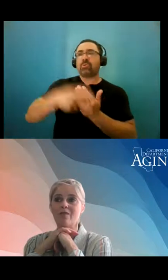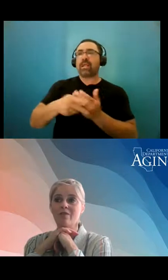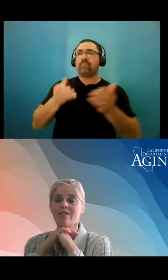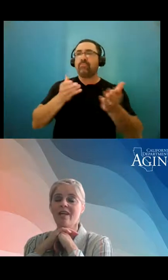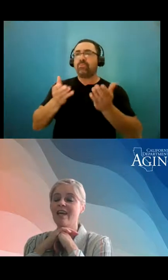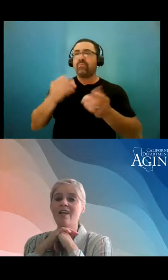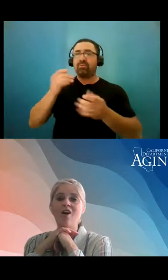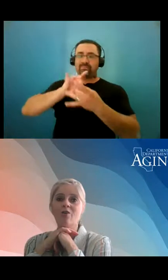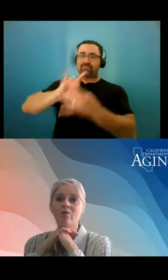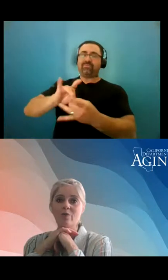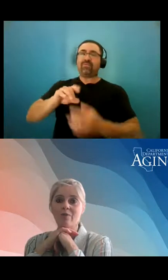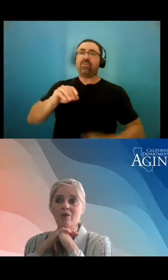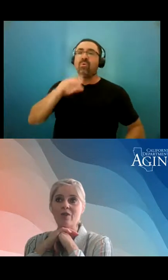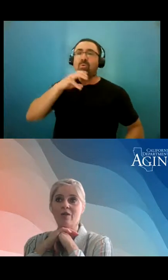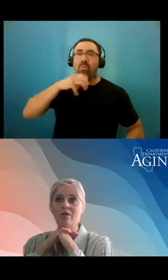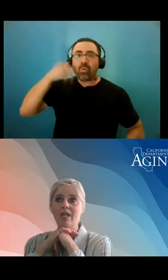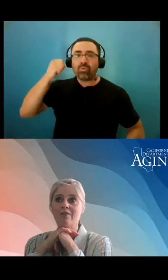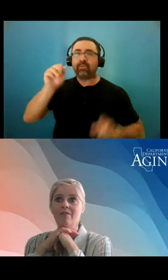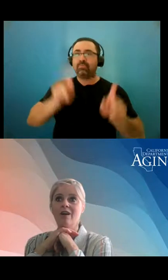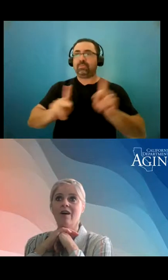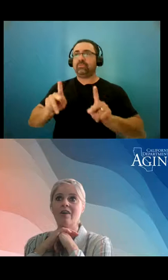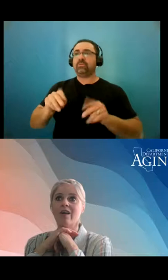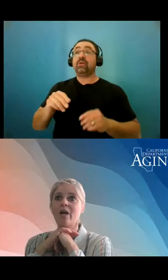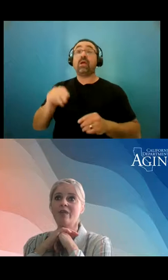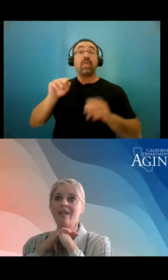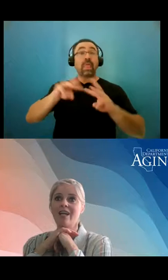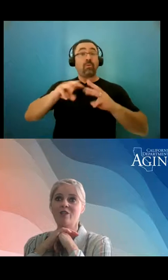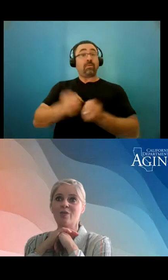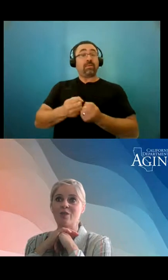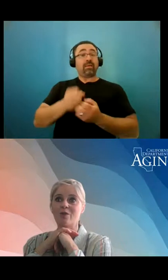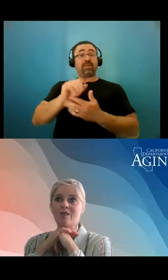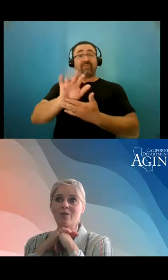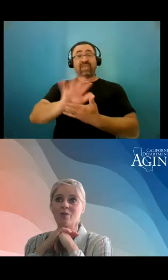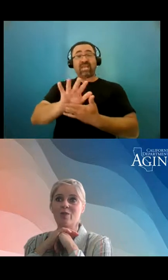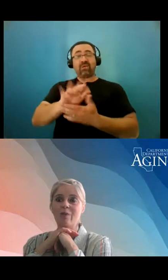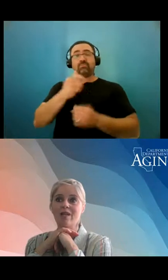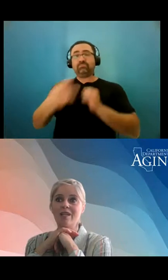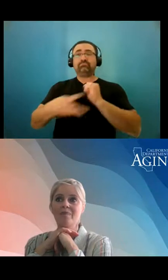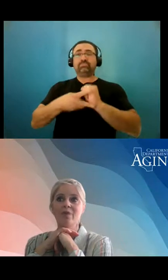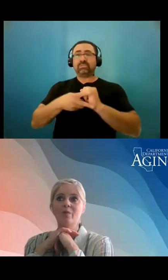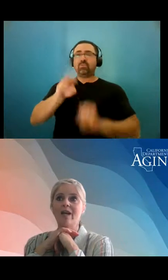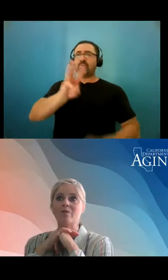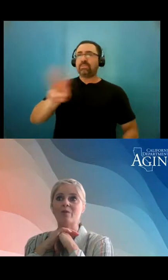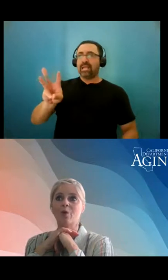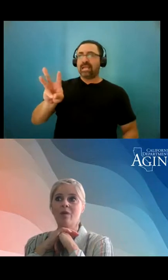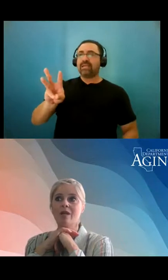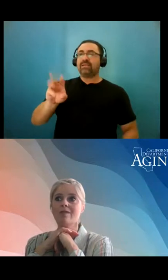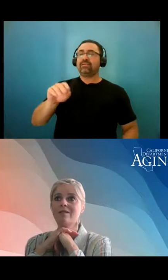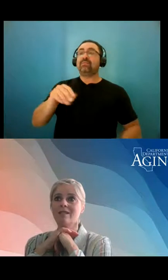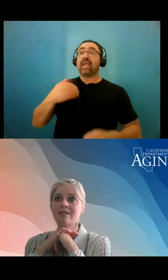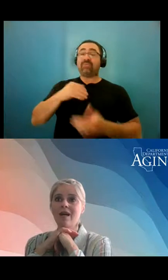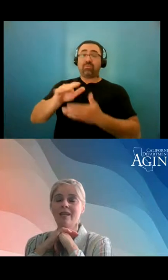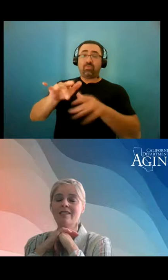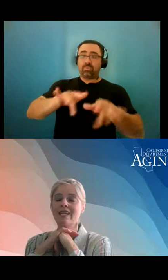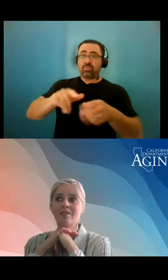older adults. And all of those webinars are saved on our Equity and Aging Resource Center's website. We have the recordings,